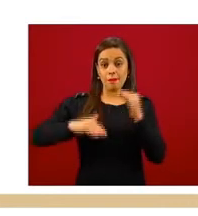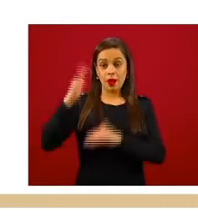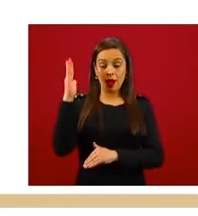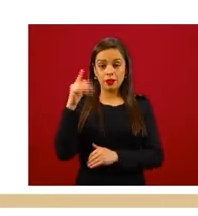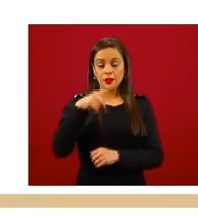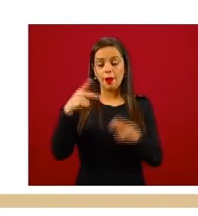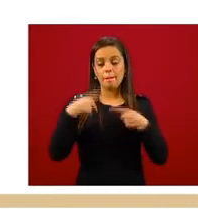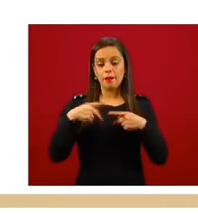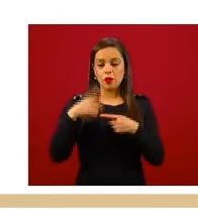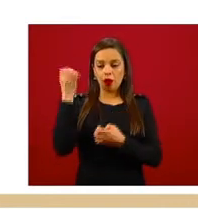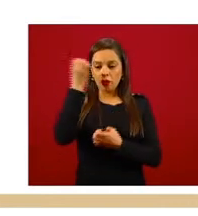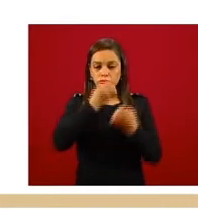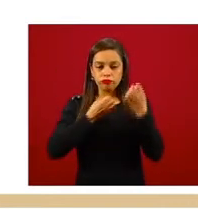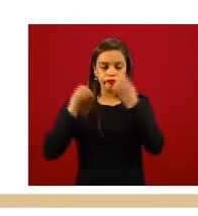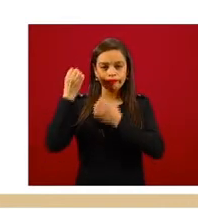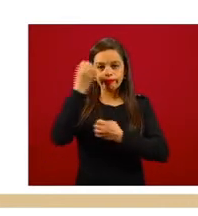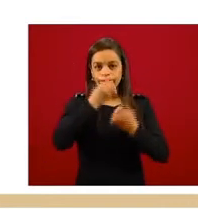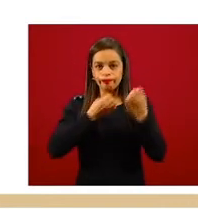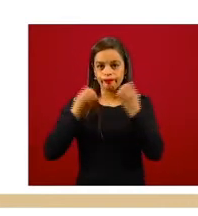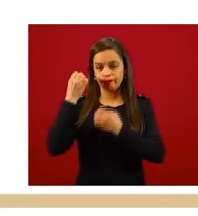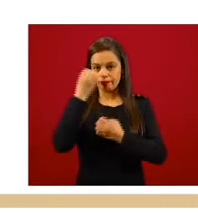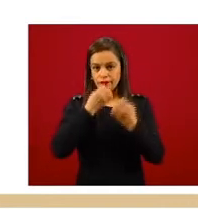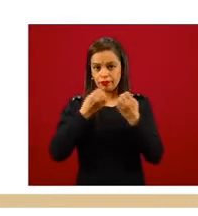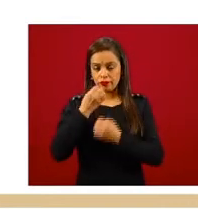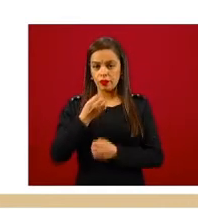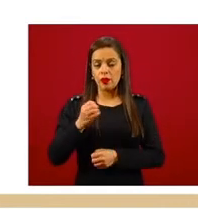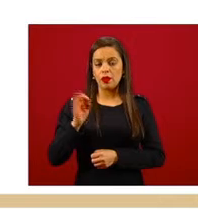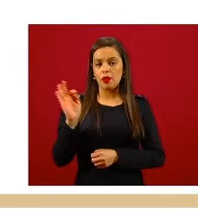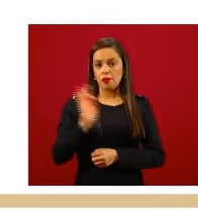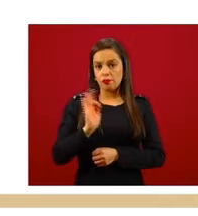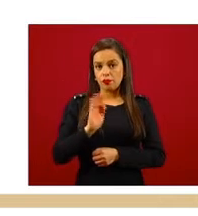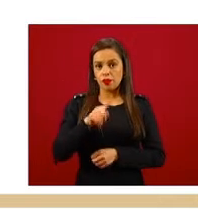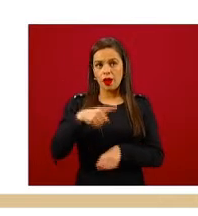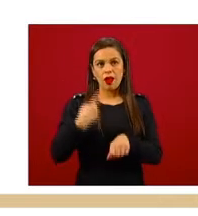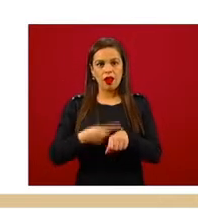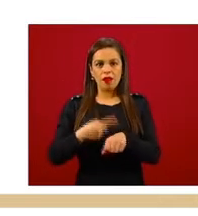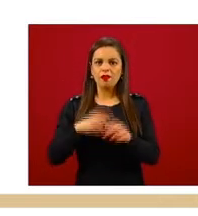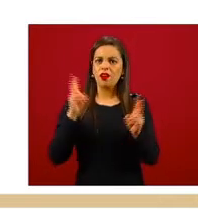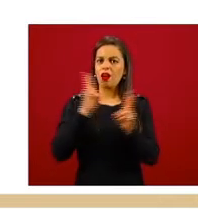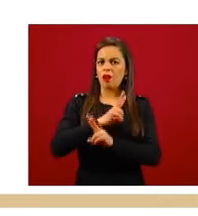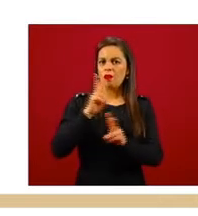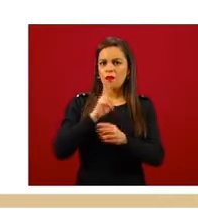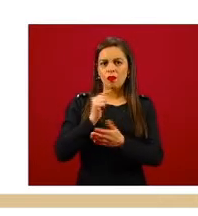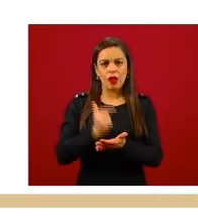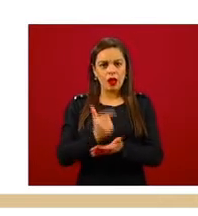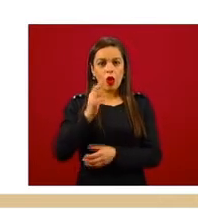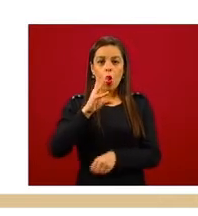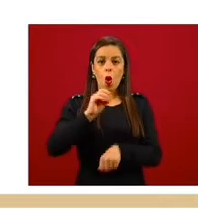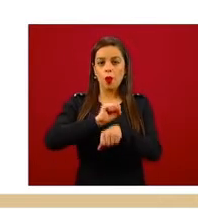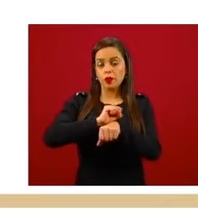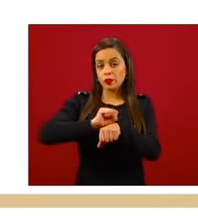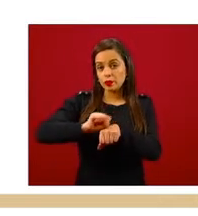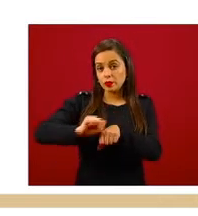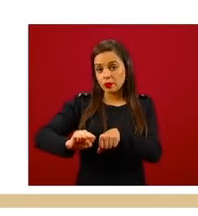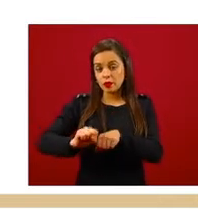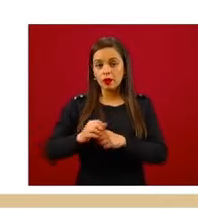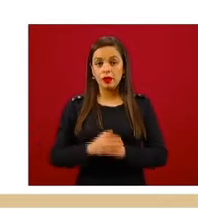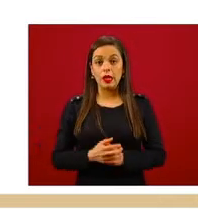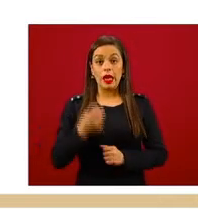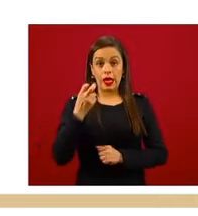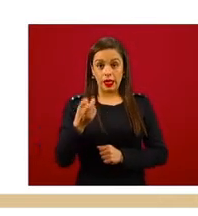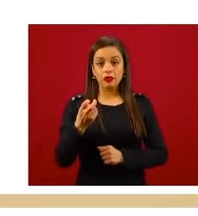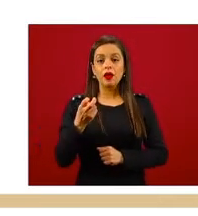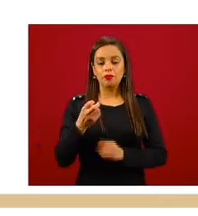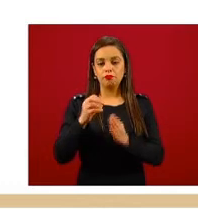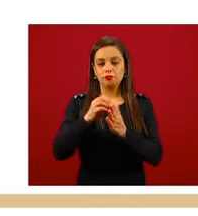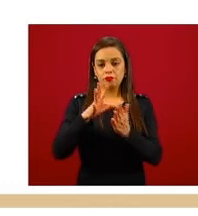a protocolo de estudio, es decir, que 185,775 presentaban una people who infección have been submitted for respiratoria testing aguda, that algunas will leves, algunas presenting an graves, acute fueron breathing